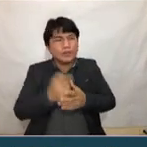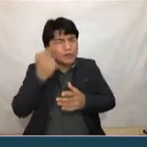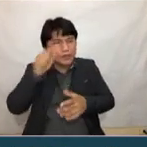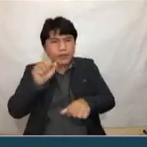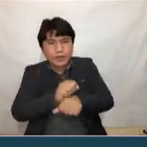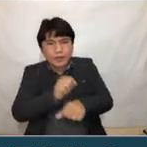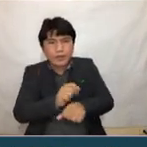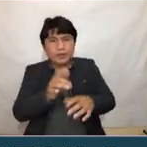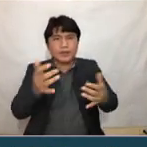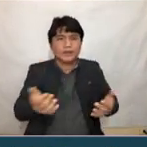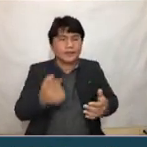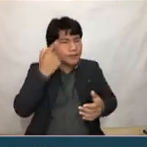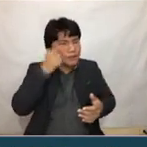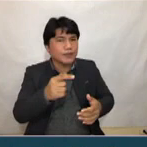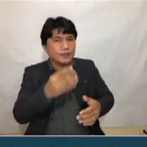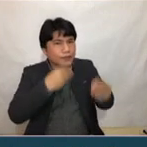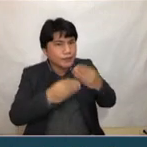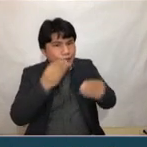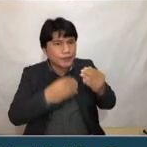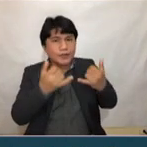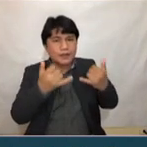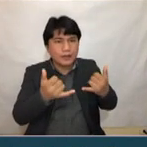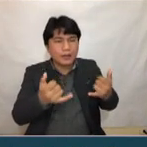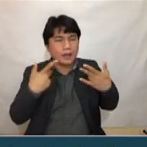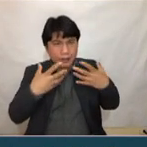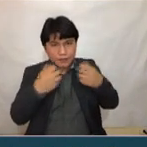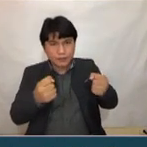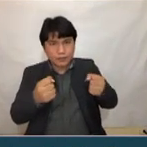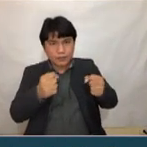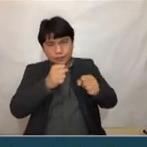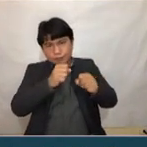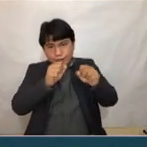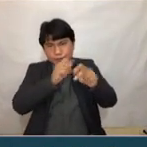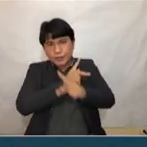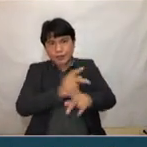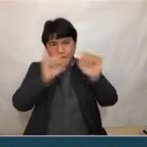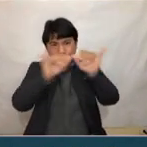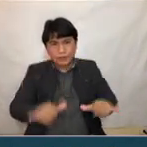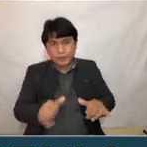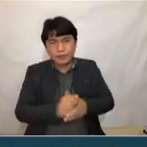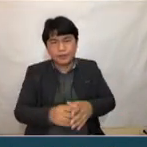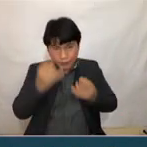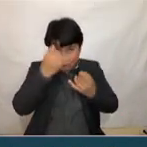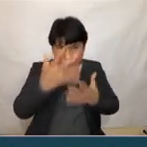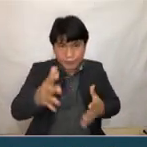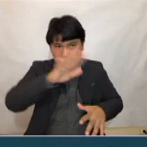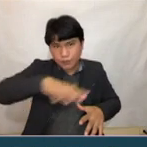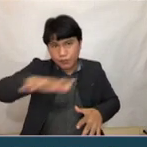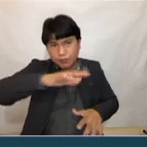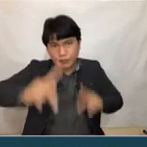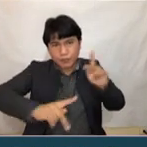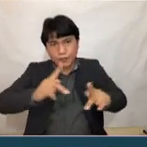living on a daily basis. Mm-hmm. If we actually had a strong social protection system with information on our citizens that is